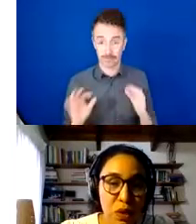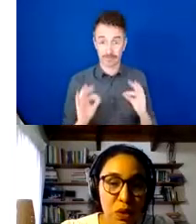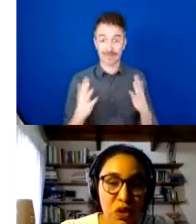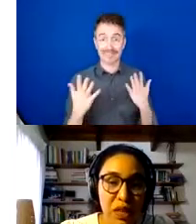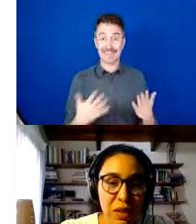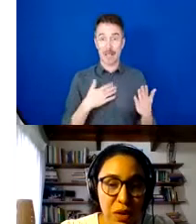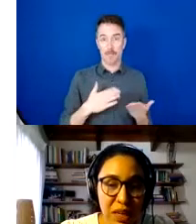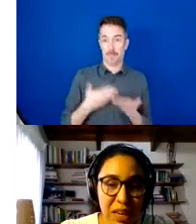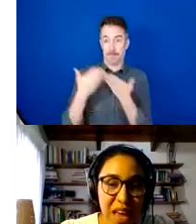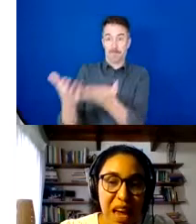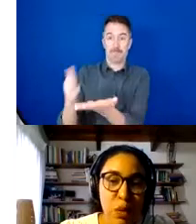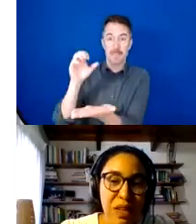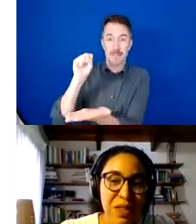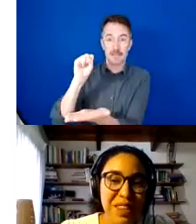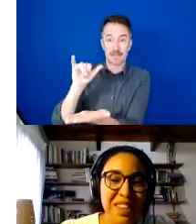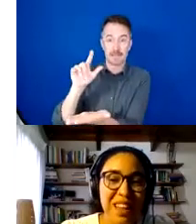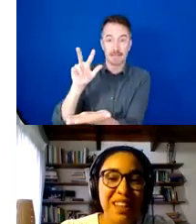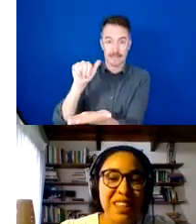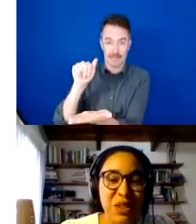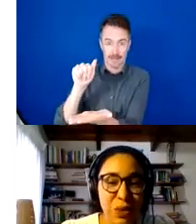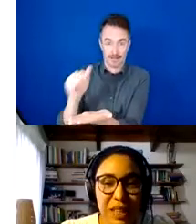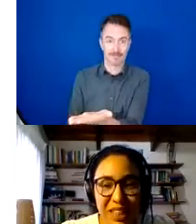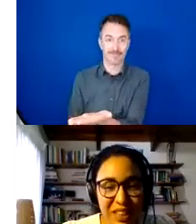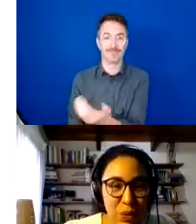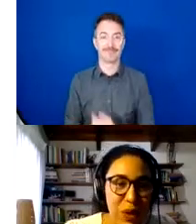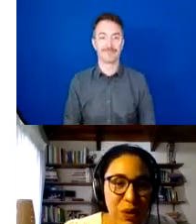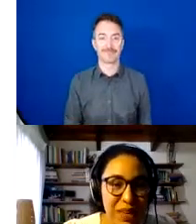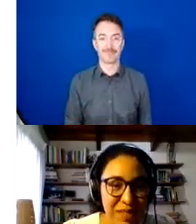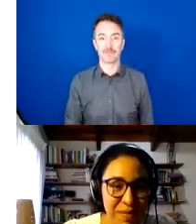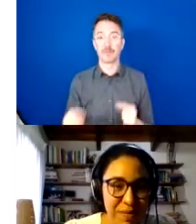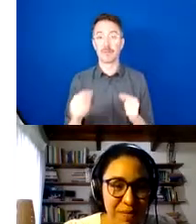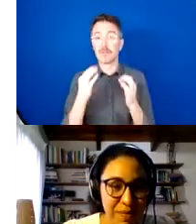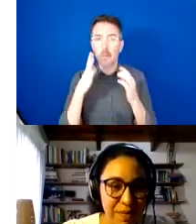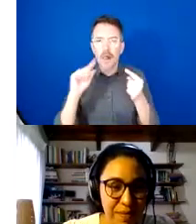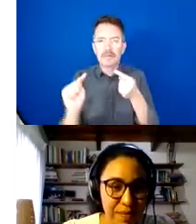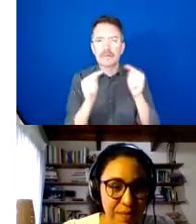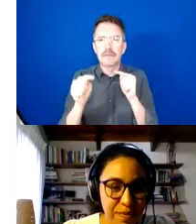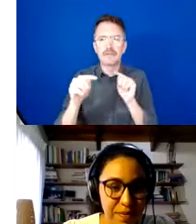youth-focused research and learning, and what Youth Excel is doing in this regard.